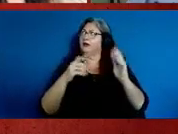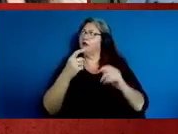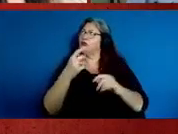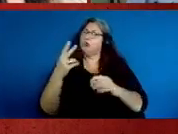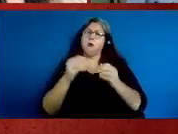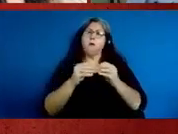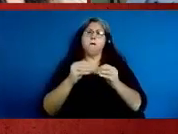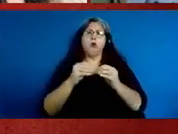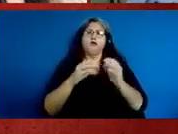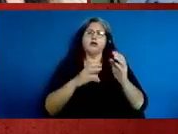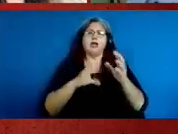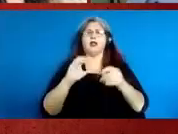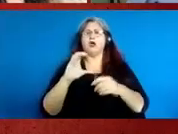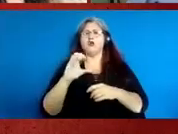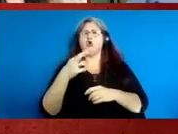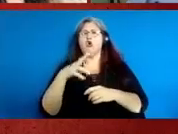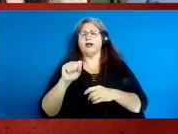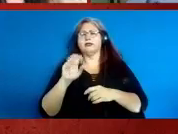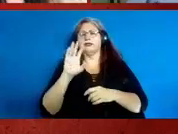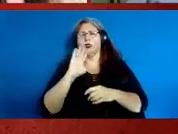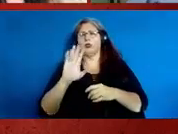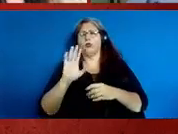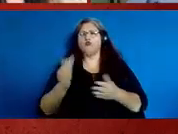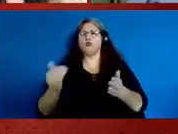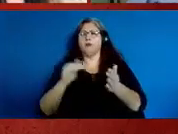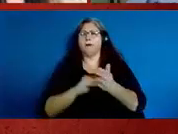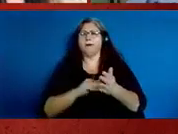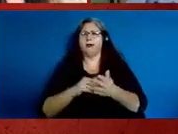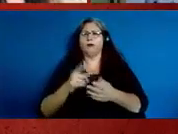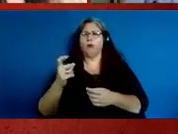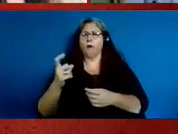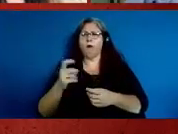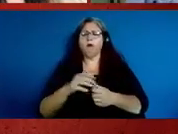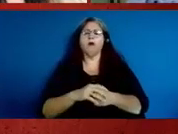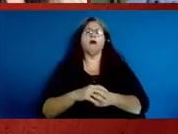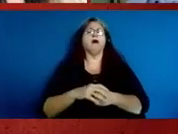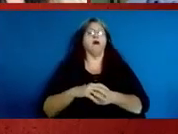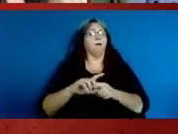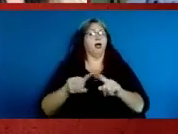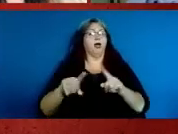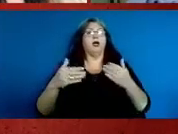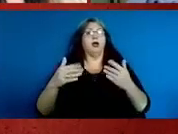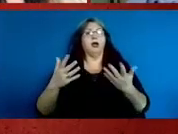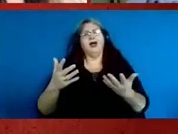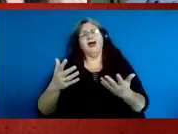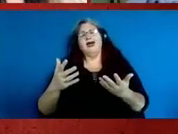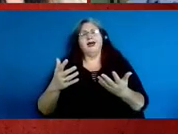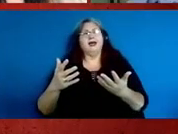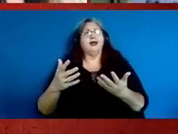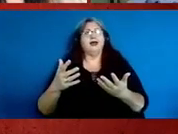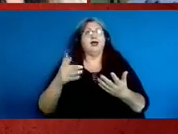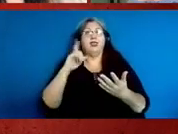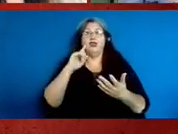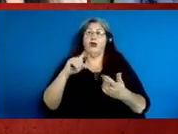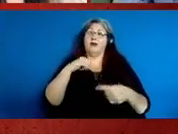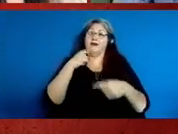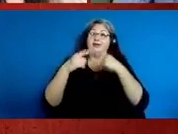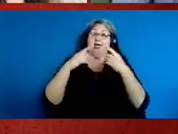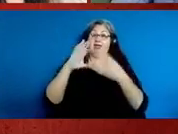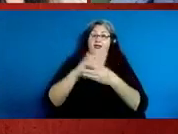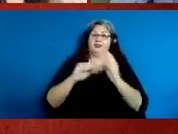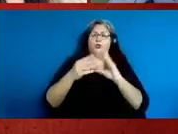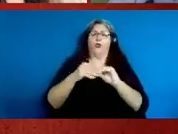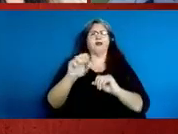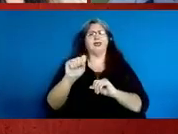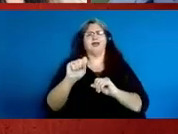and the chorus goes through one more time. But yeah, but I mean, for storytelling purposes, it absolutely